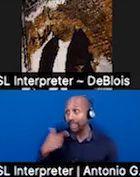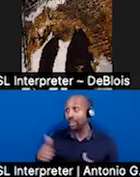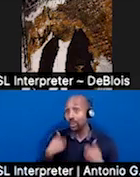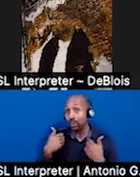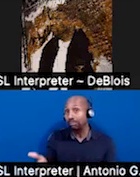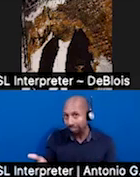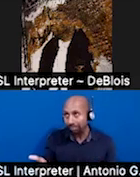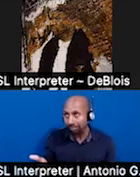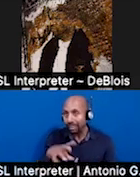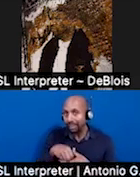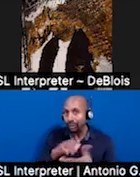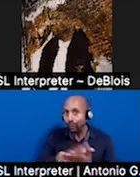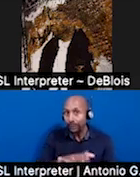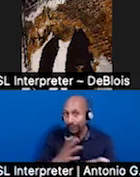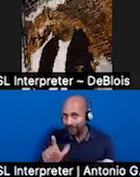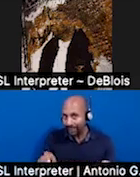anyway.